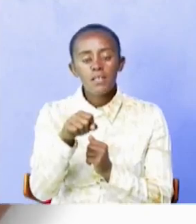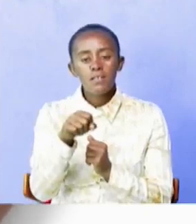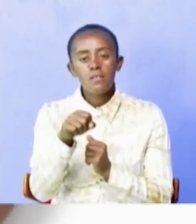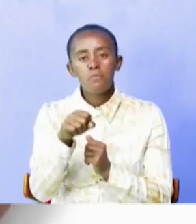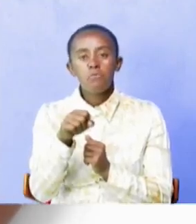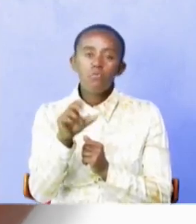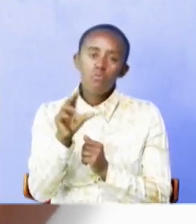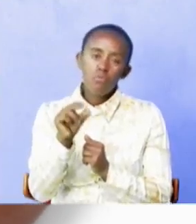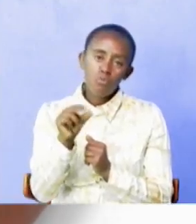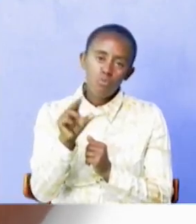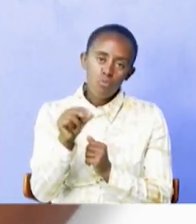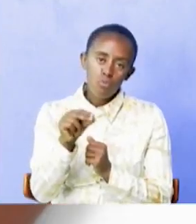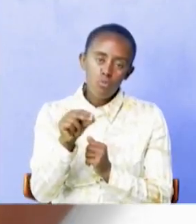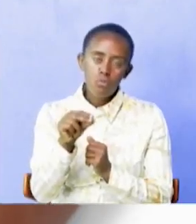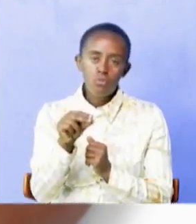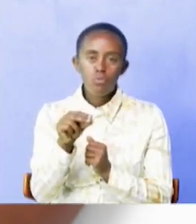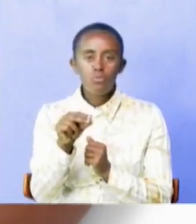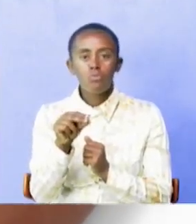or